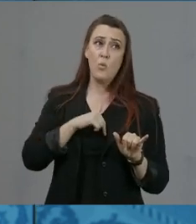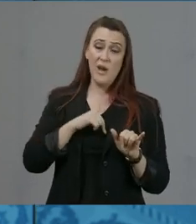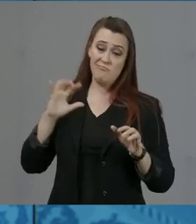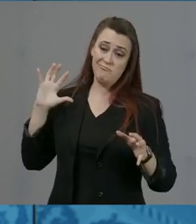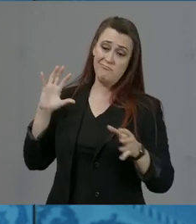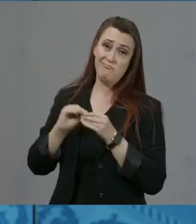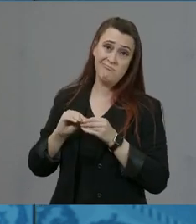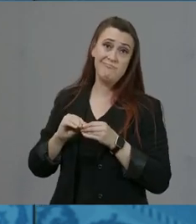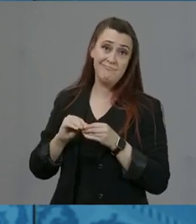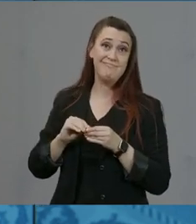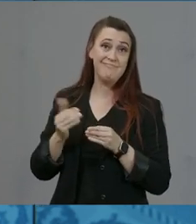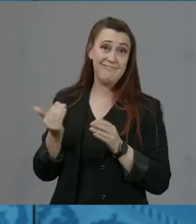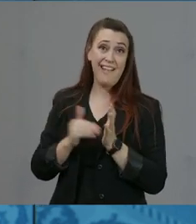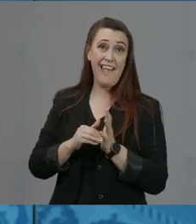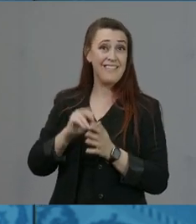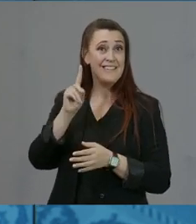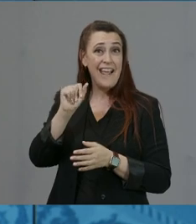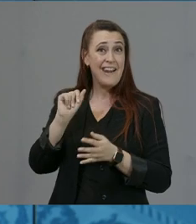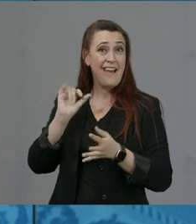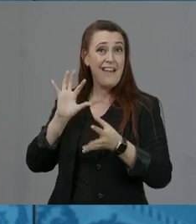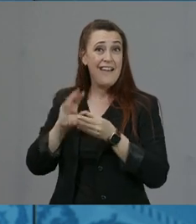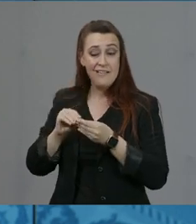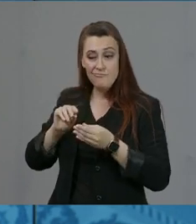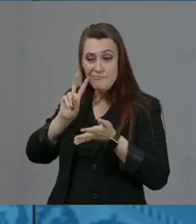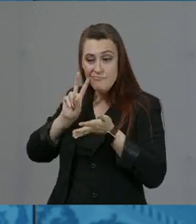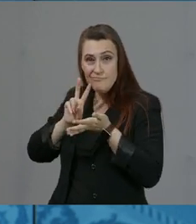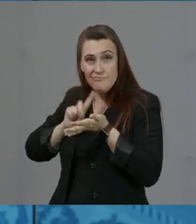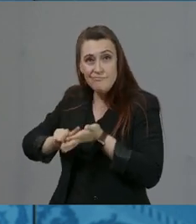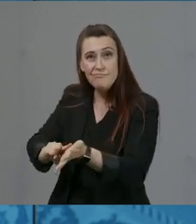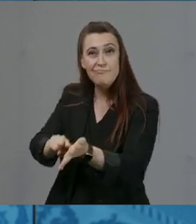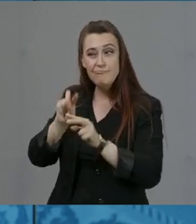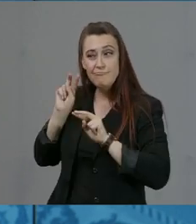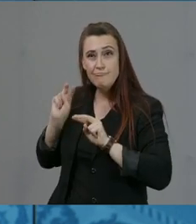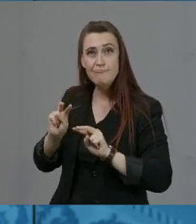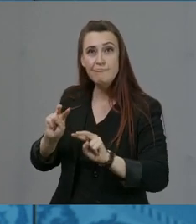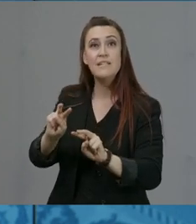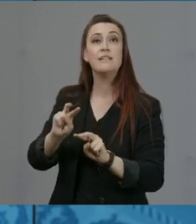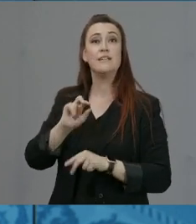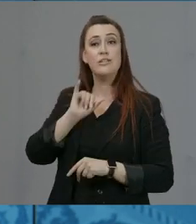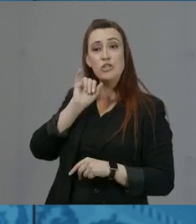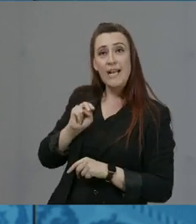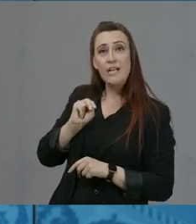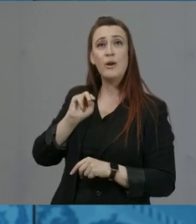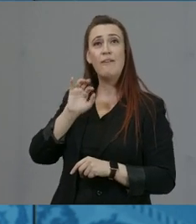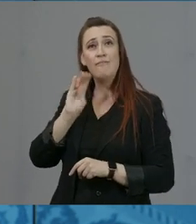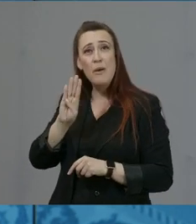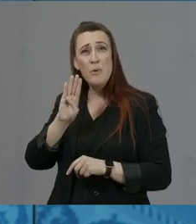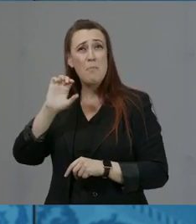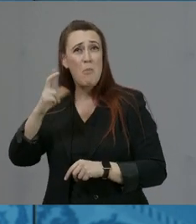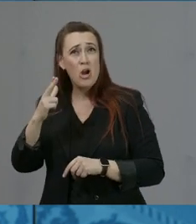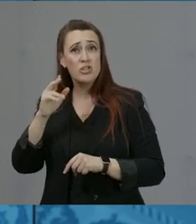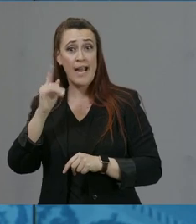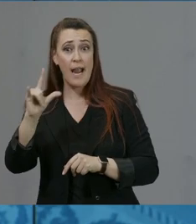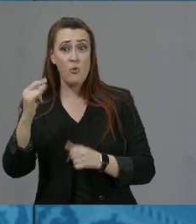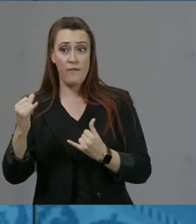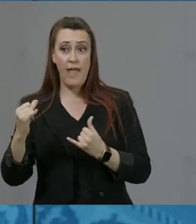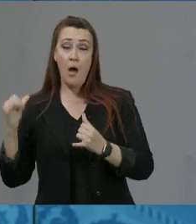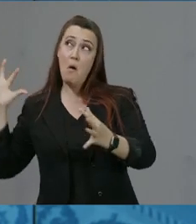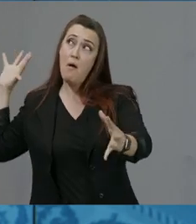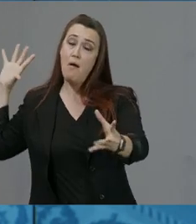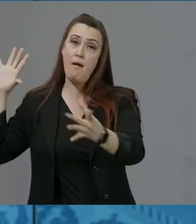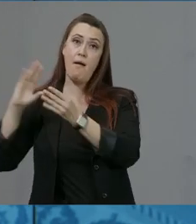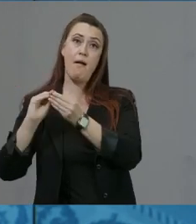smarter today than we were in January, February, March, and April around this pandemic.